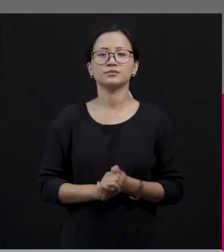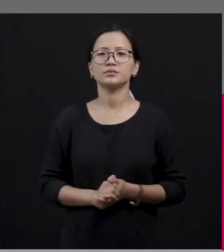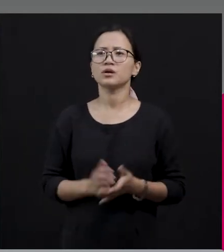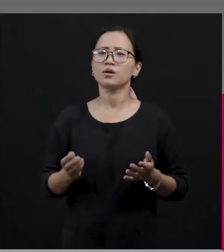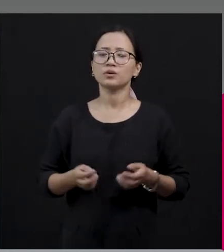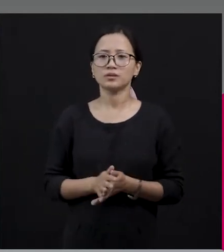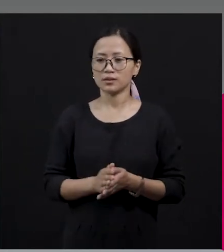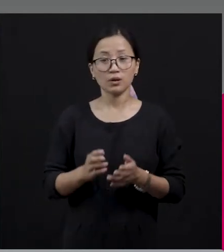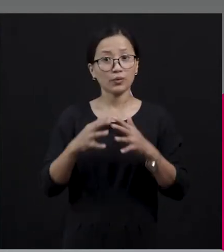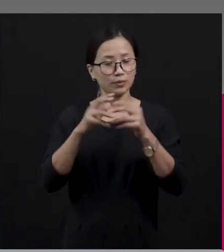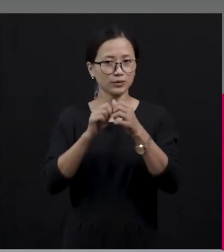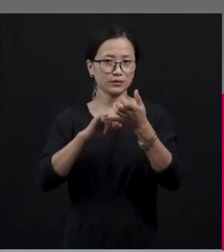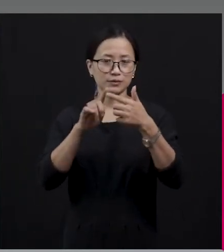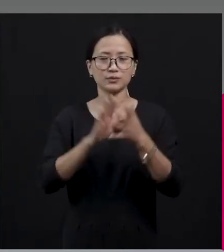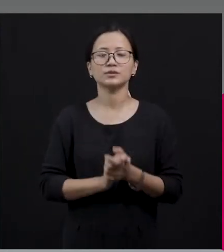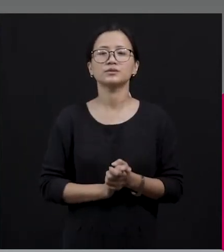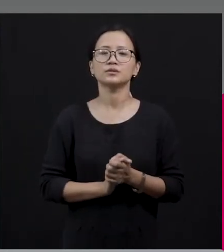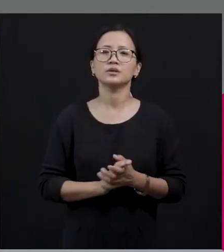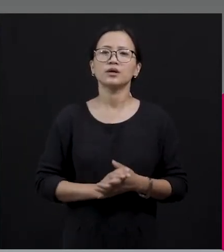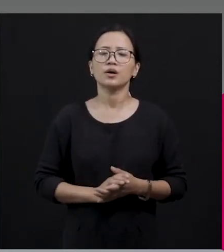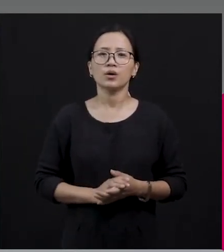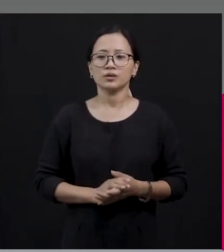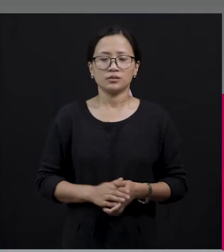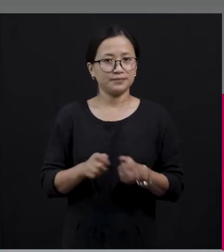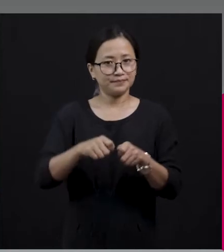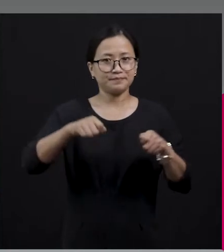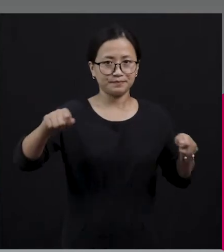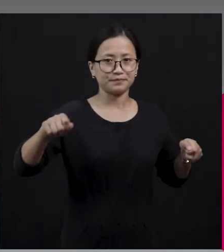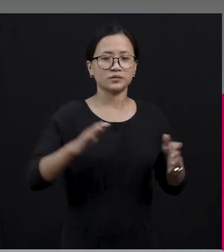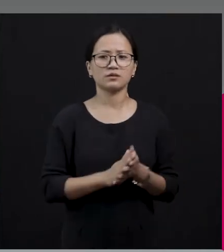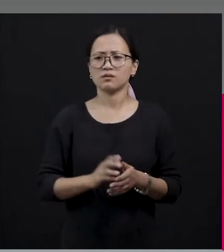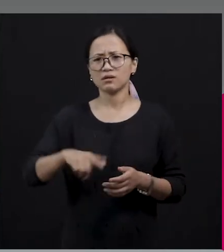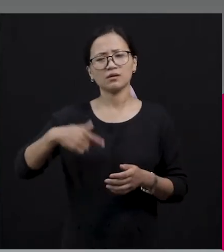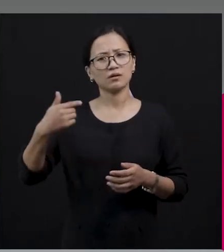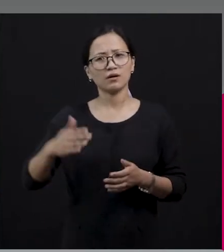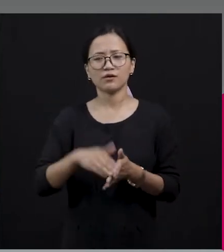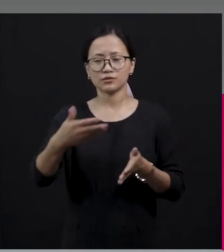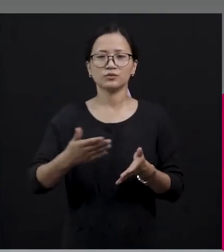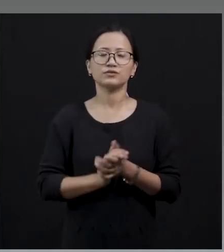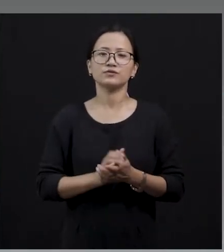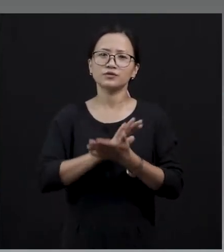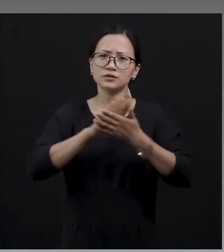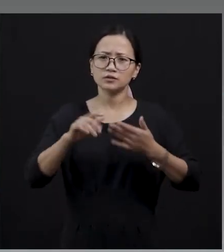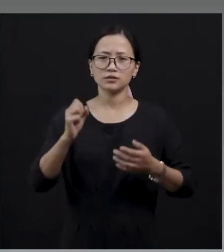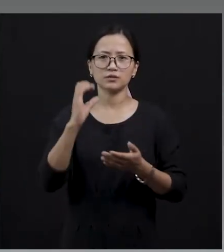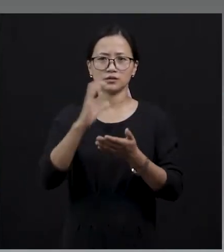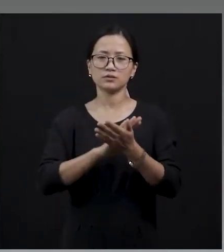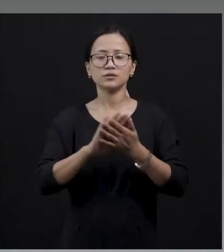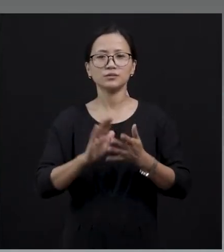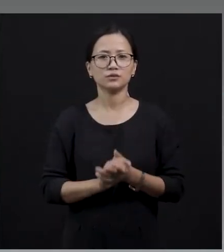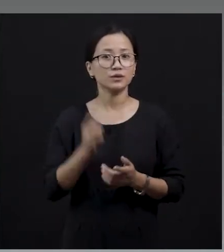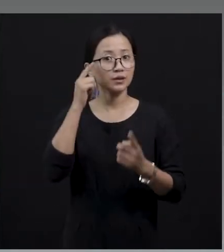Different ways to measure. Now, after after we finish this chapter, we aim to